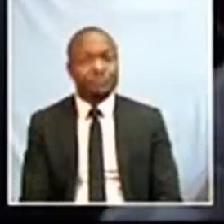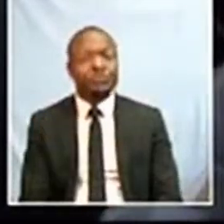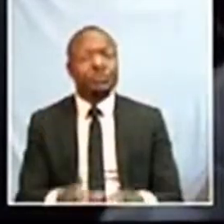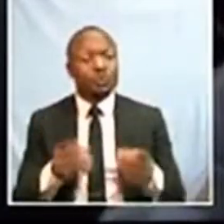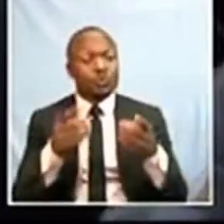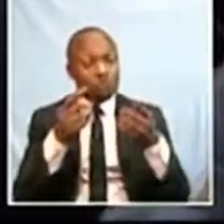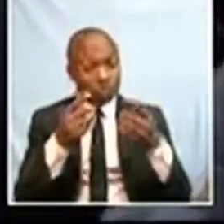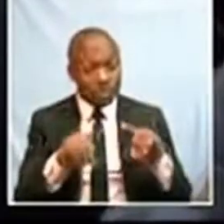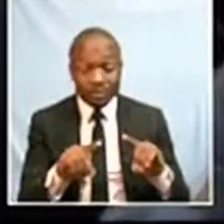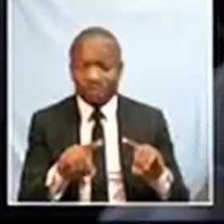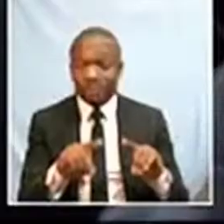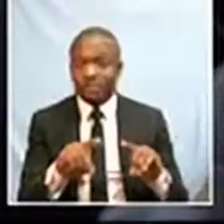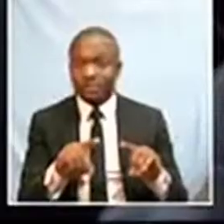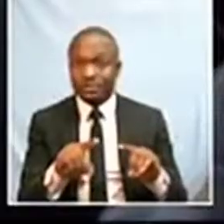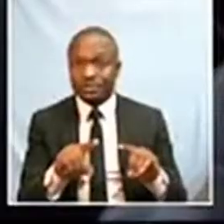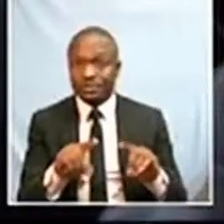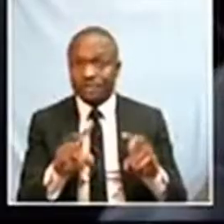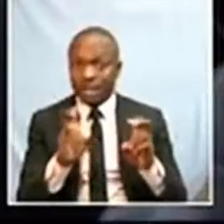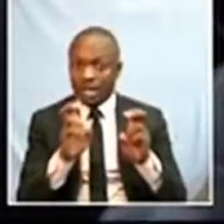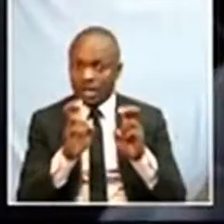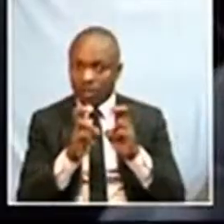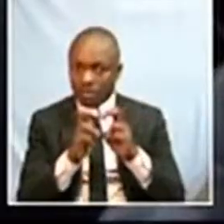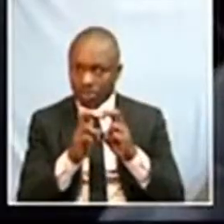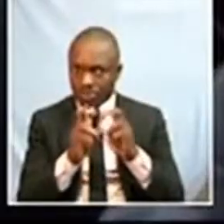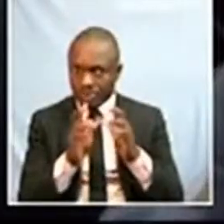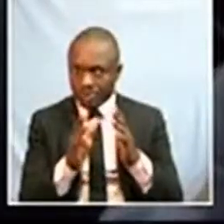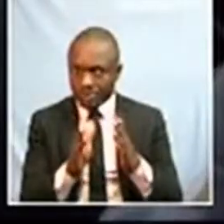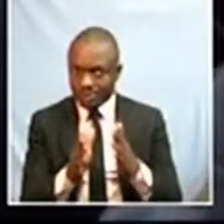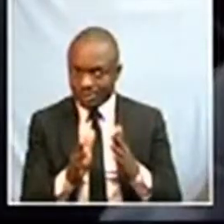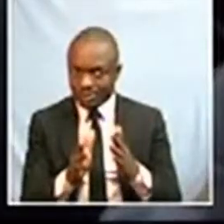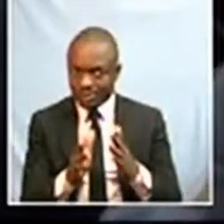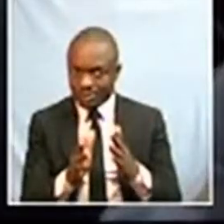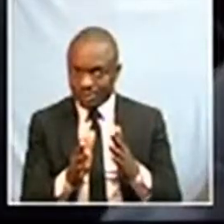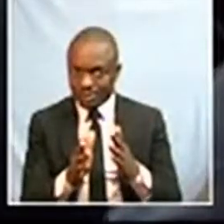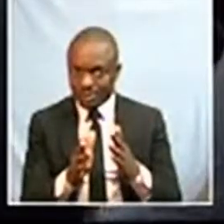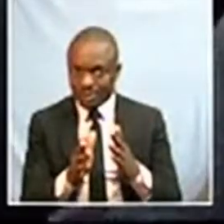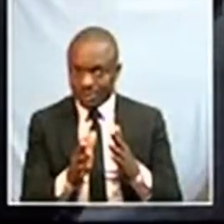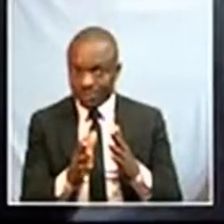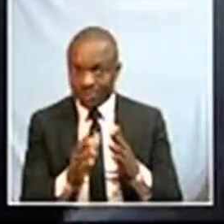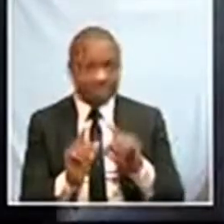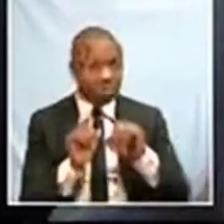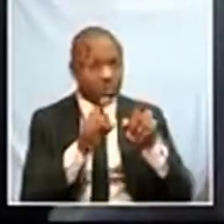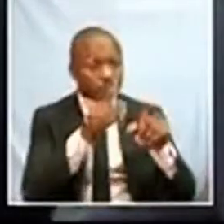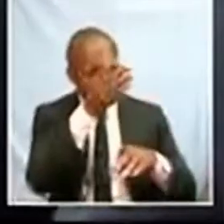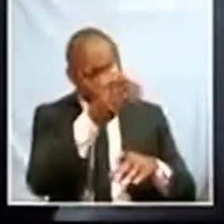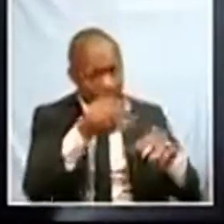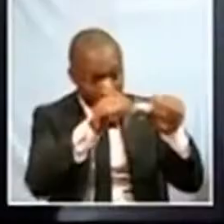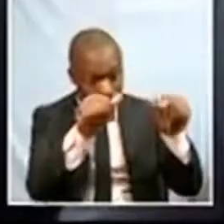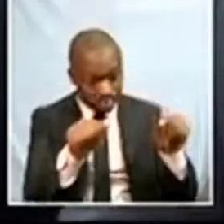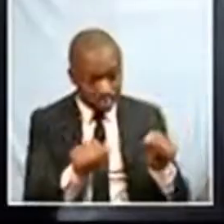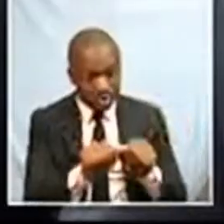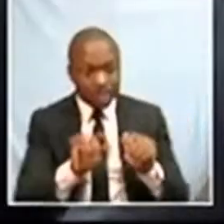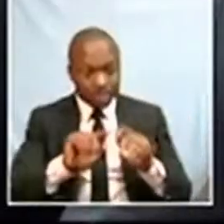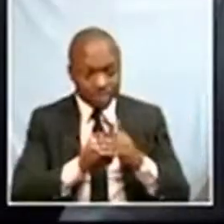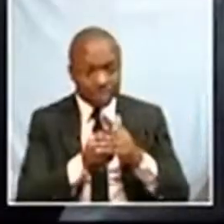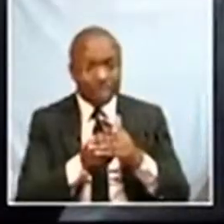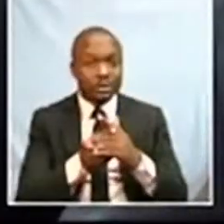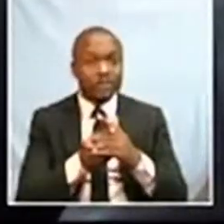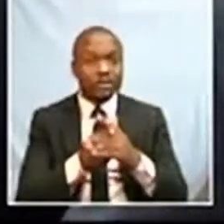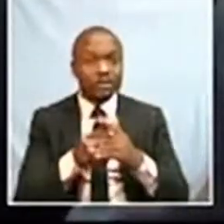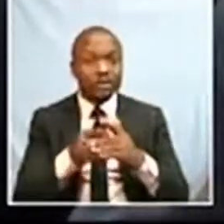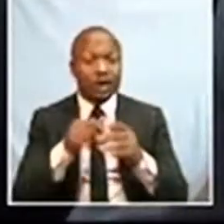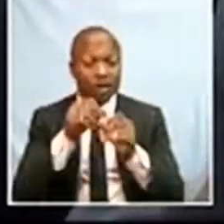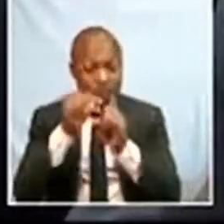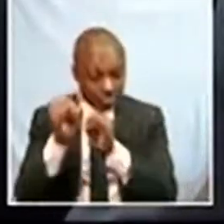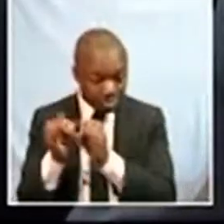When a contractor occupying site and doing the works,